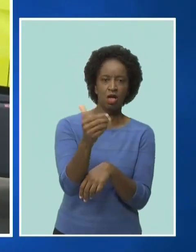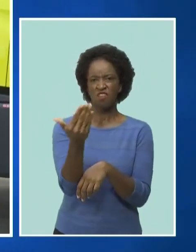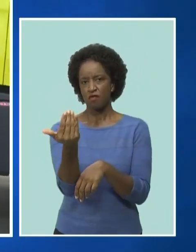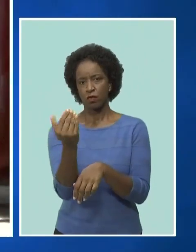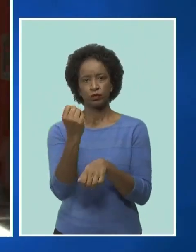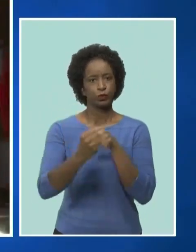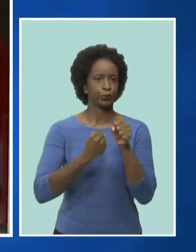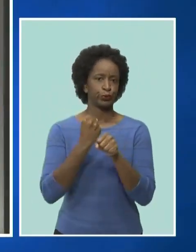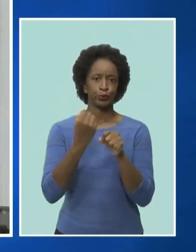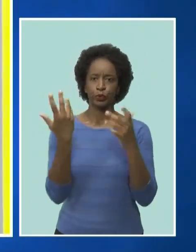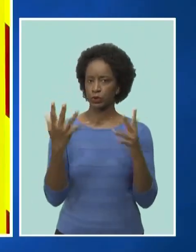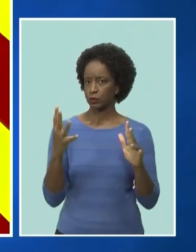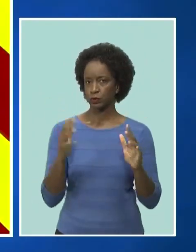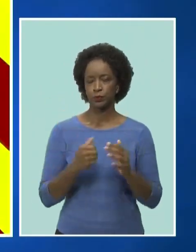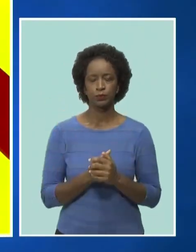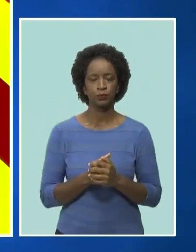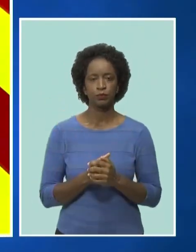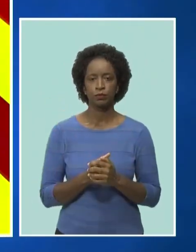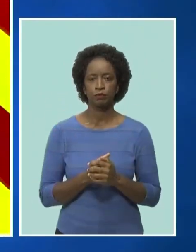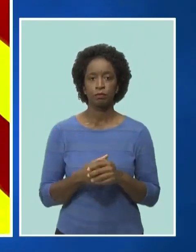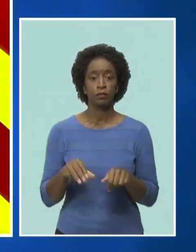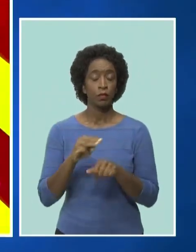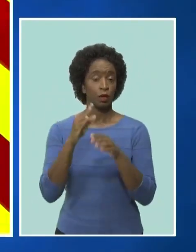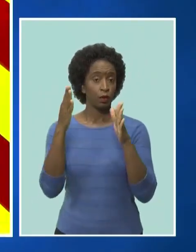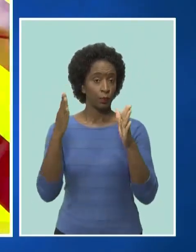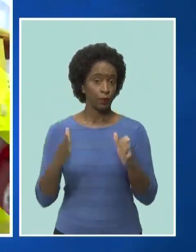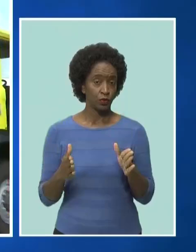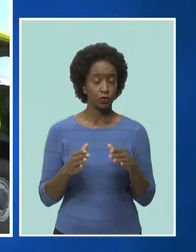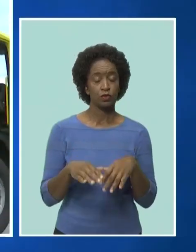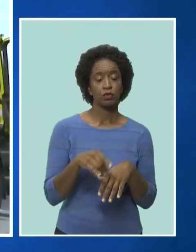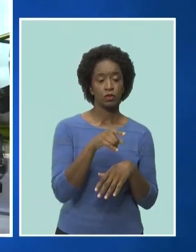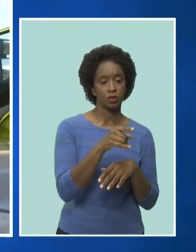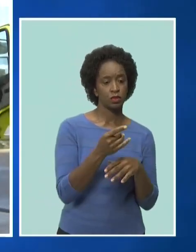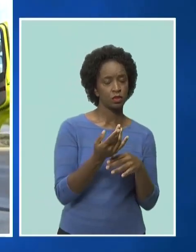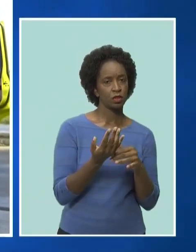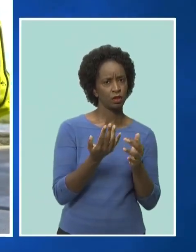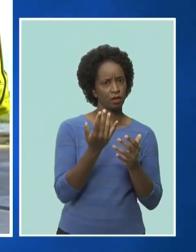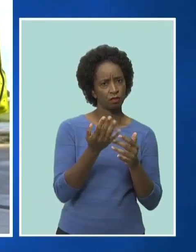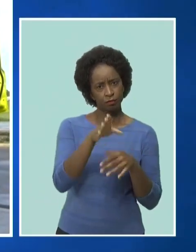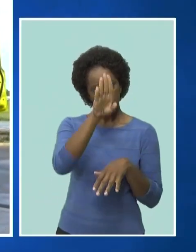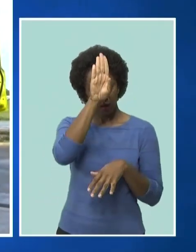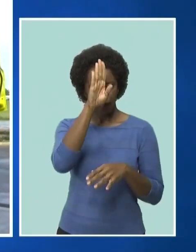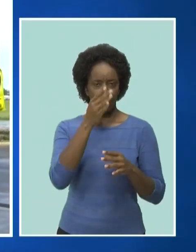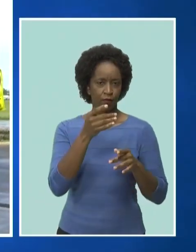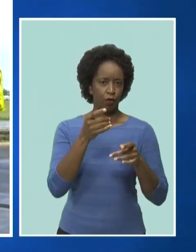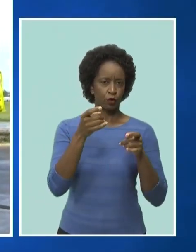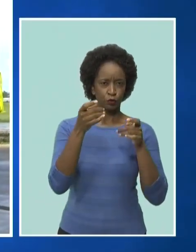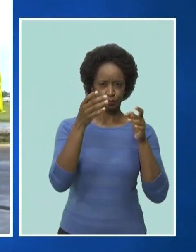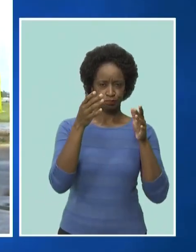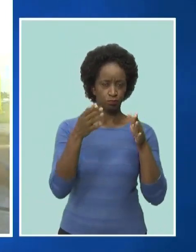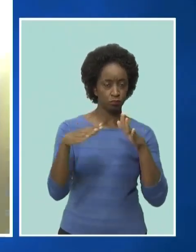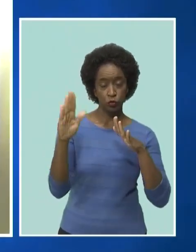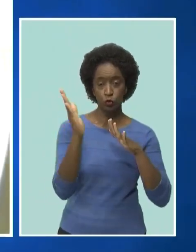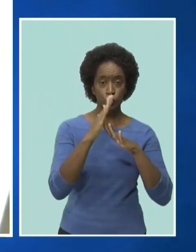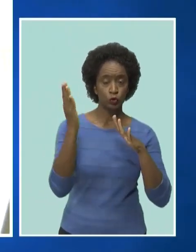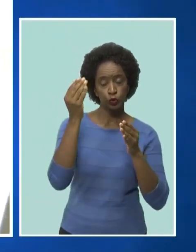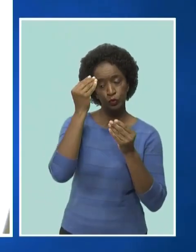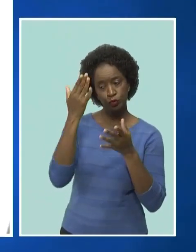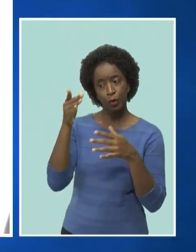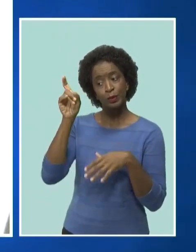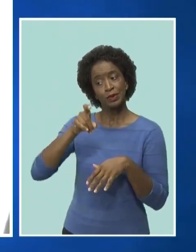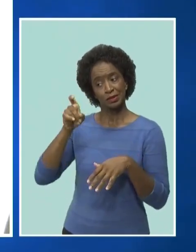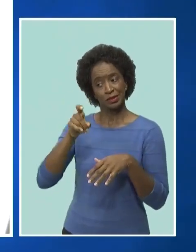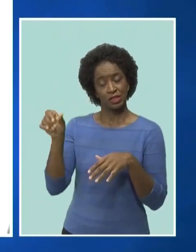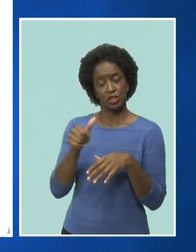being briefed by the fire chief of the urgent need for at least 3 new tenders, Cabinet approved the purchase of the new truck